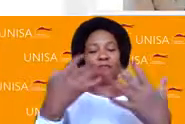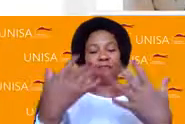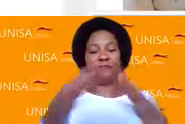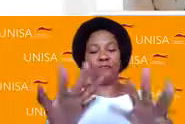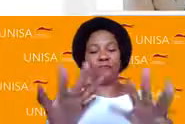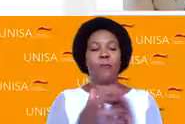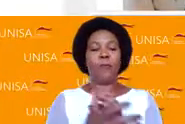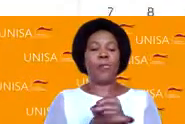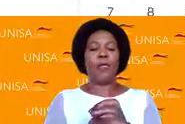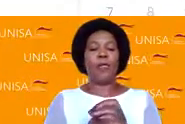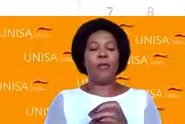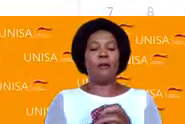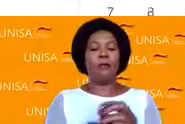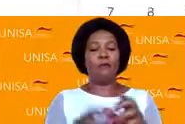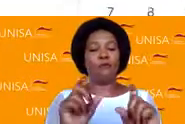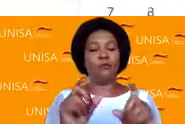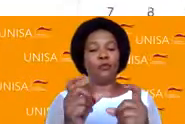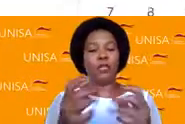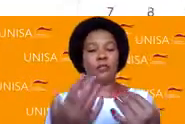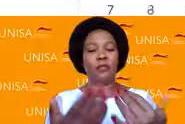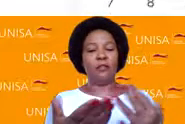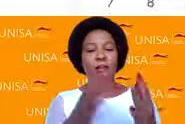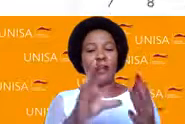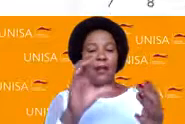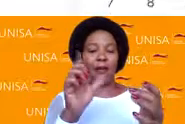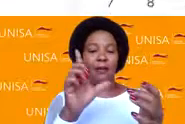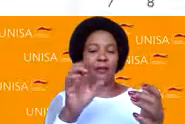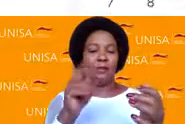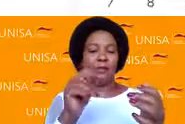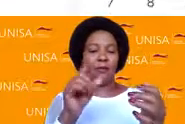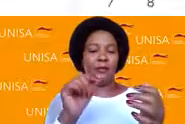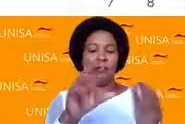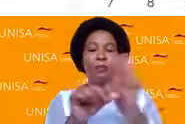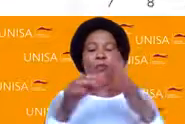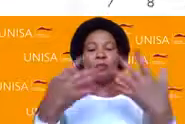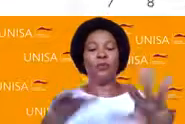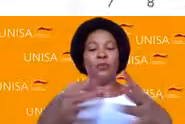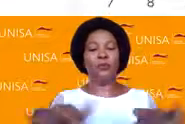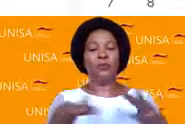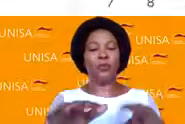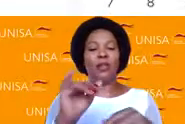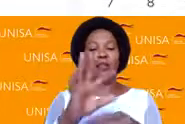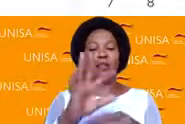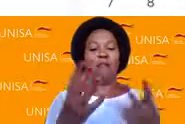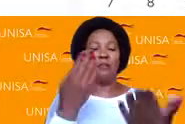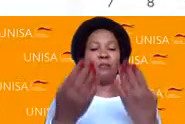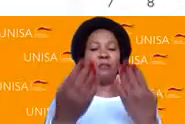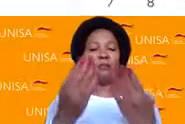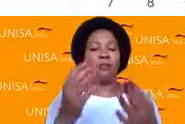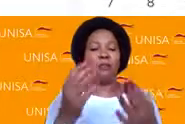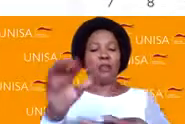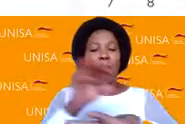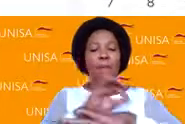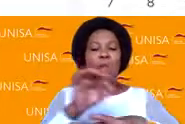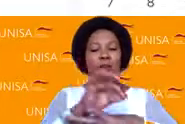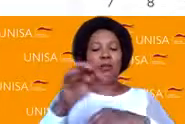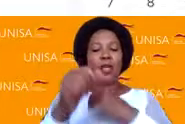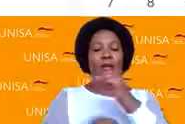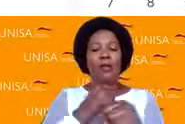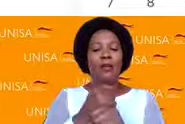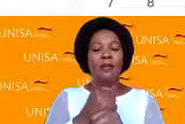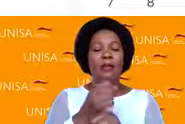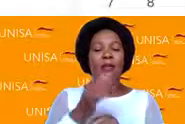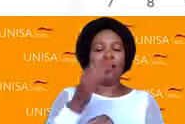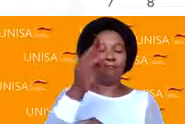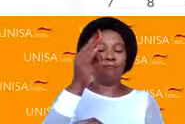here, the calendar. Calendar is a very important tool if you want to plan for your year ahead and when your